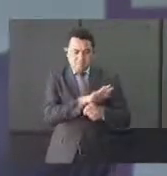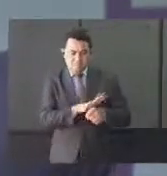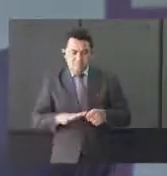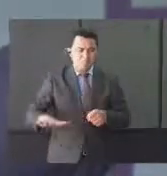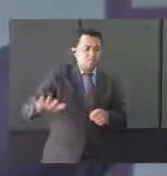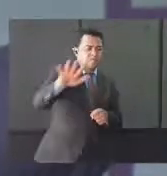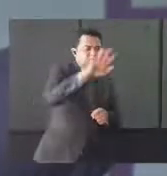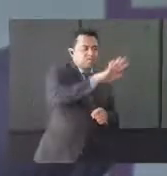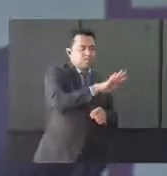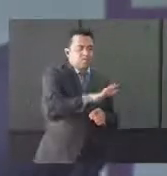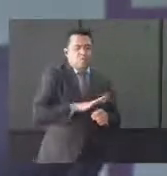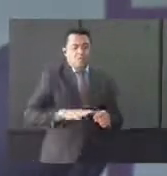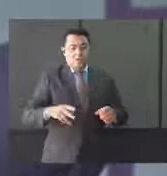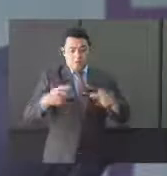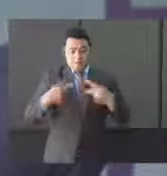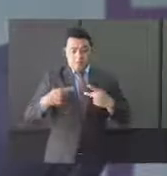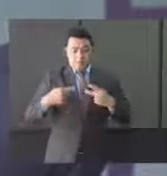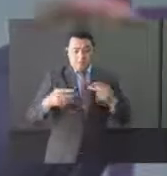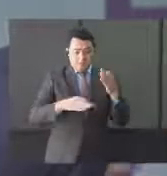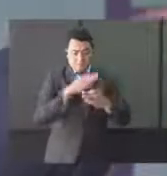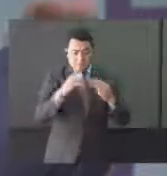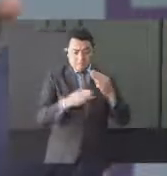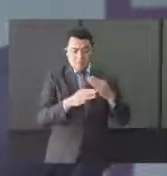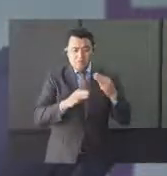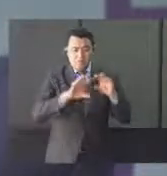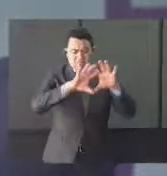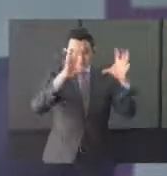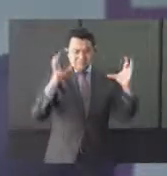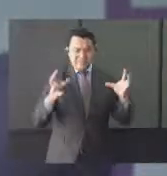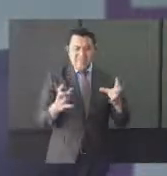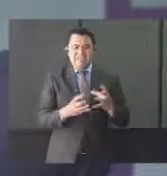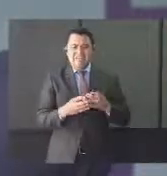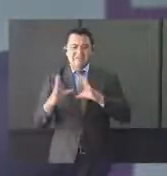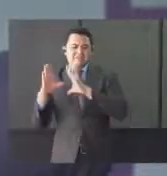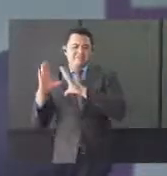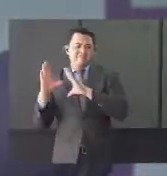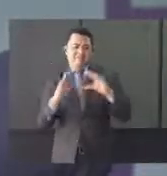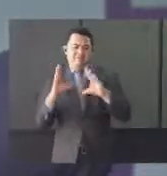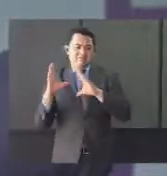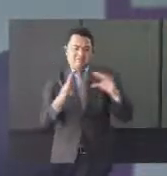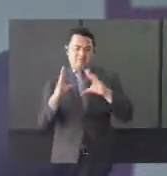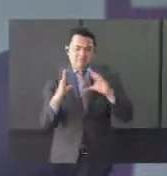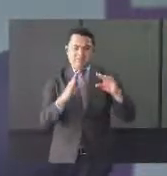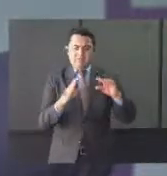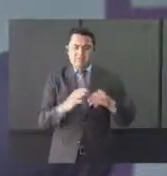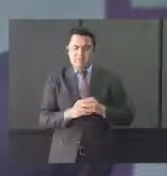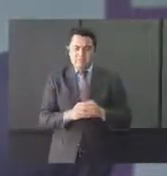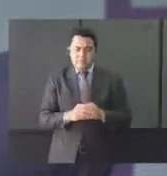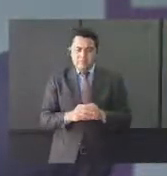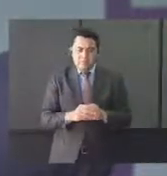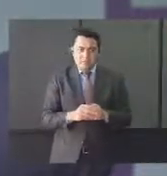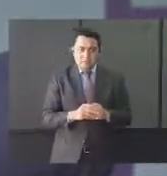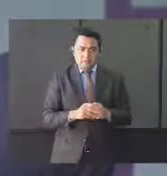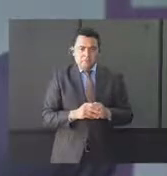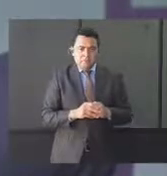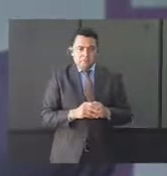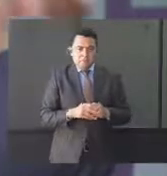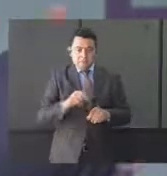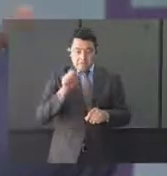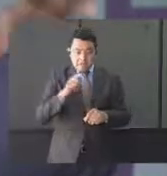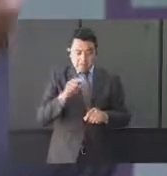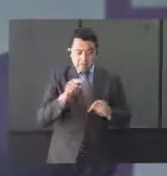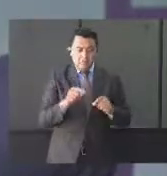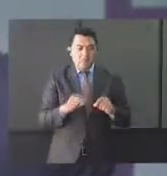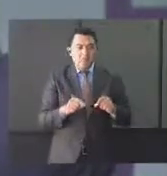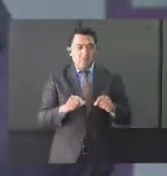is education for global citizenship, that distributes all type of educational actions in our